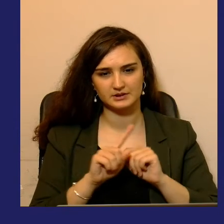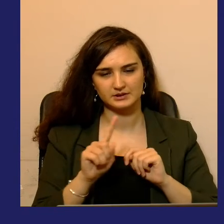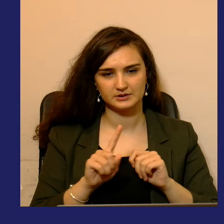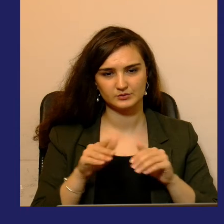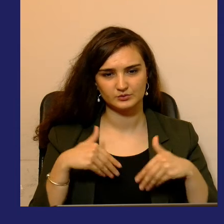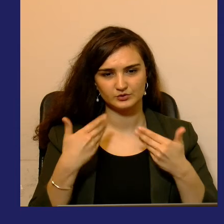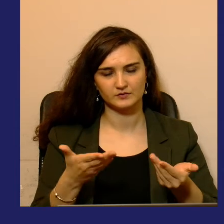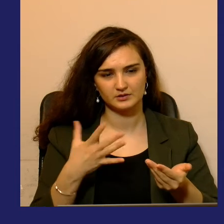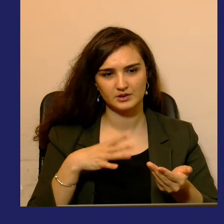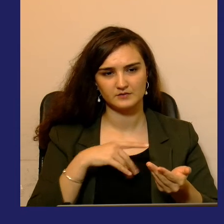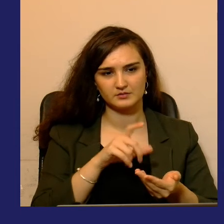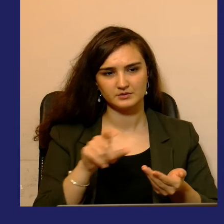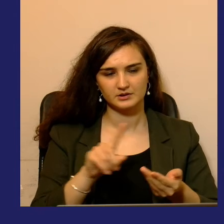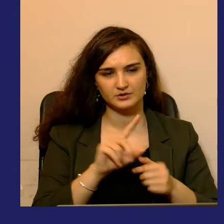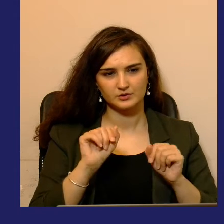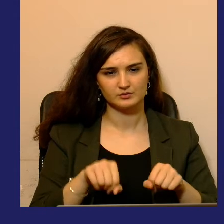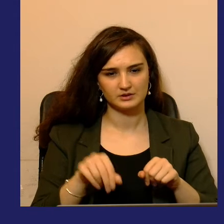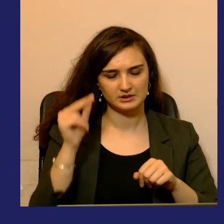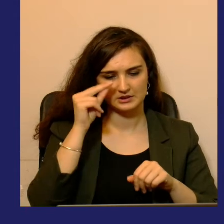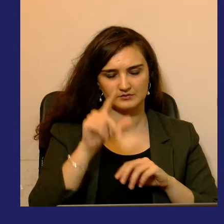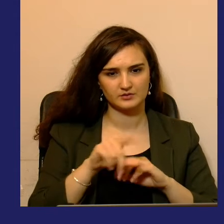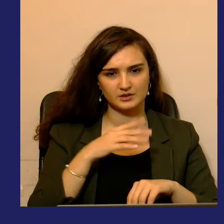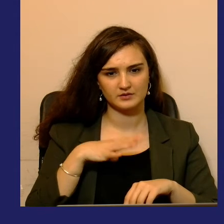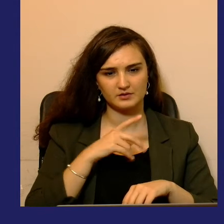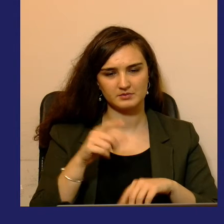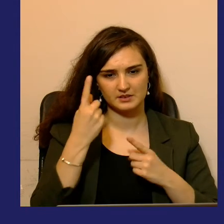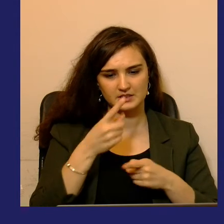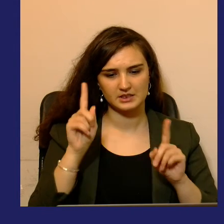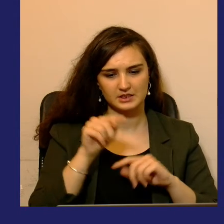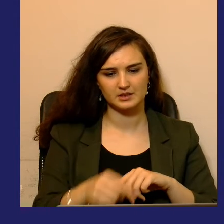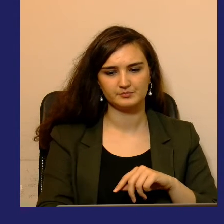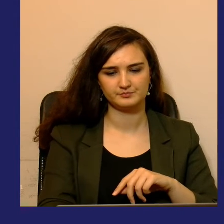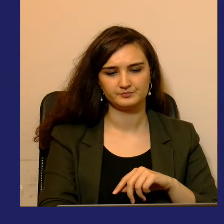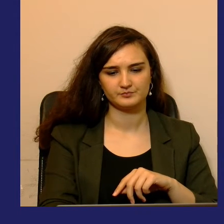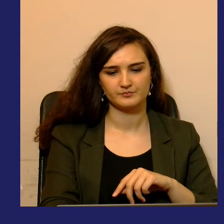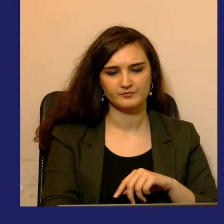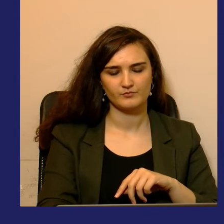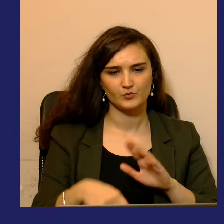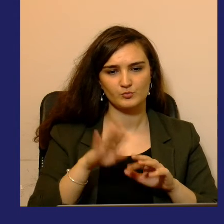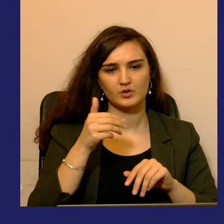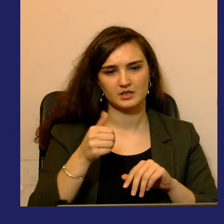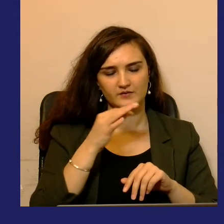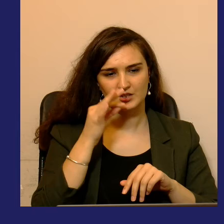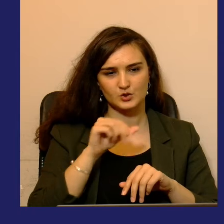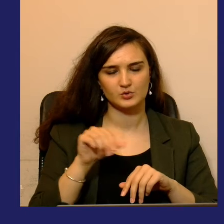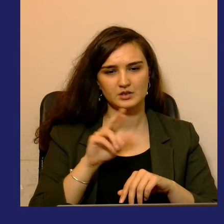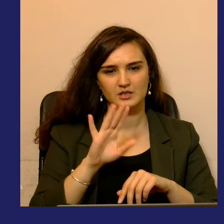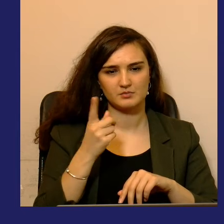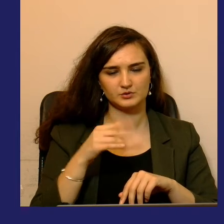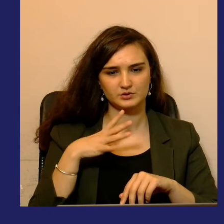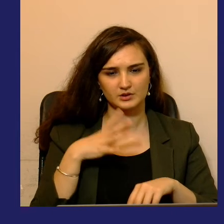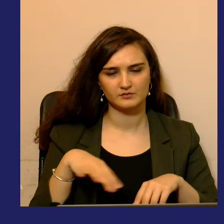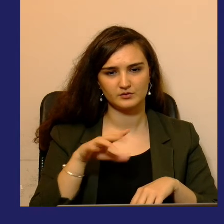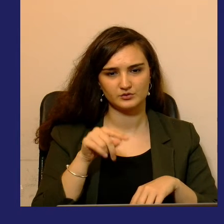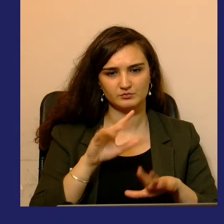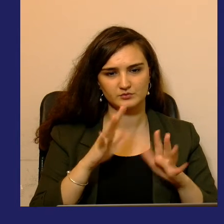of Mexico, or from what might redeem it? Or beyond Georgia, of course, what can the rest of us learn as well? There is